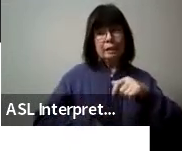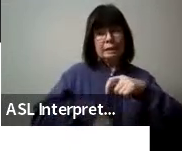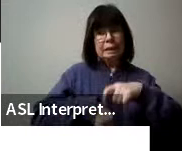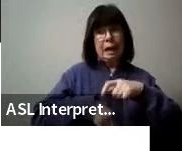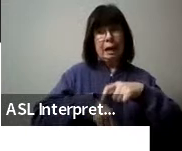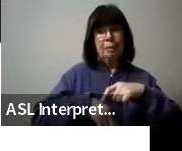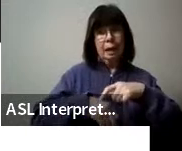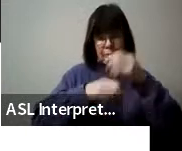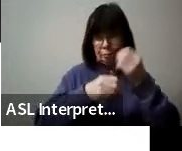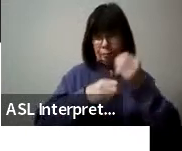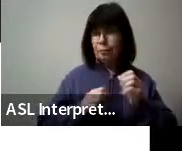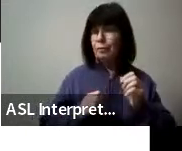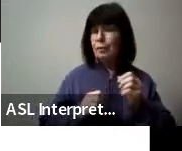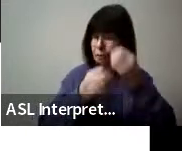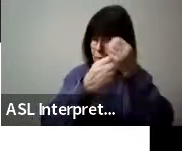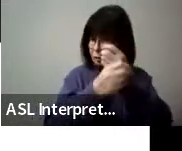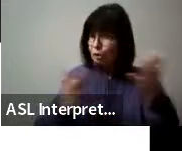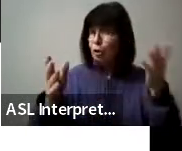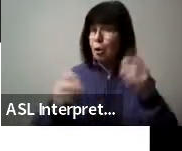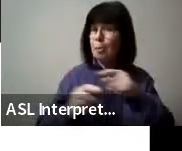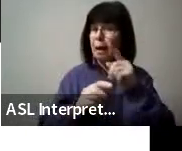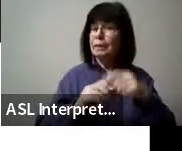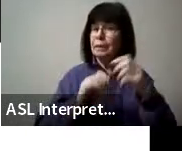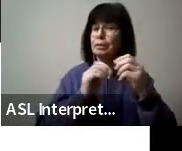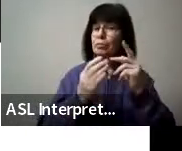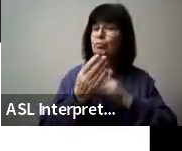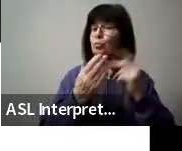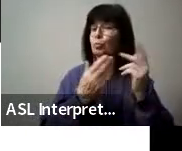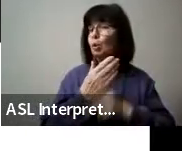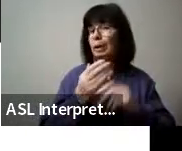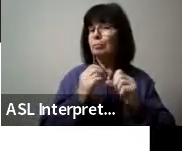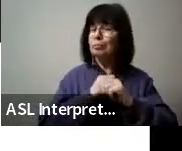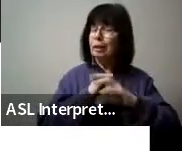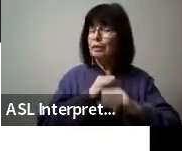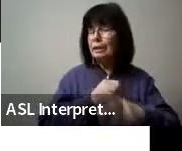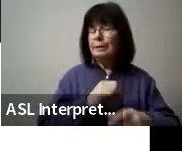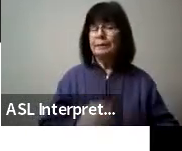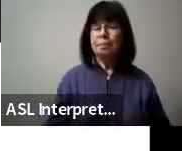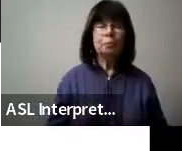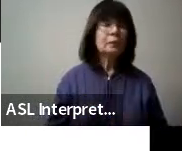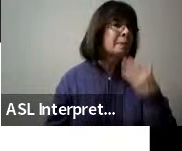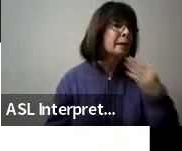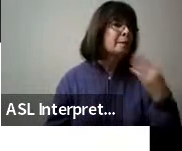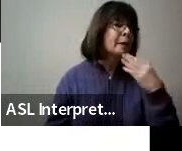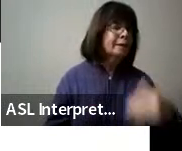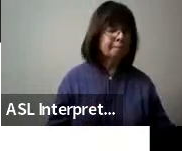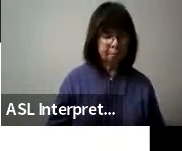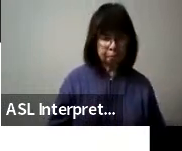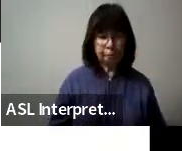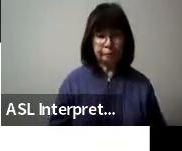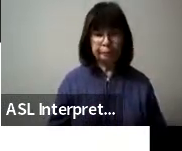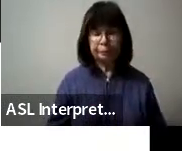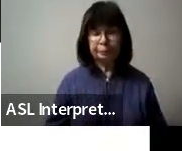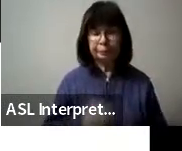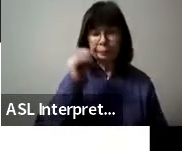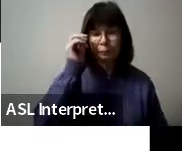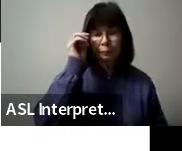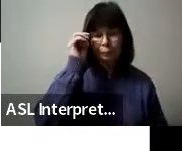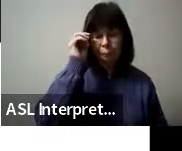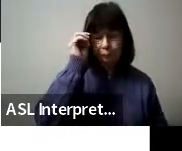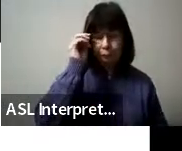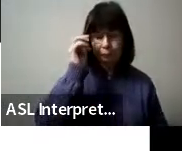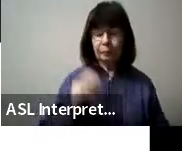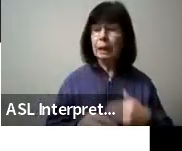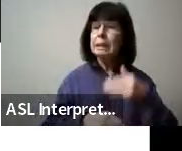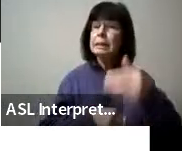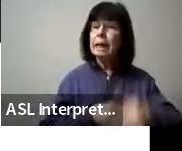you all about this campaign. Cool. Thank you, Nitu. Good job. Thank you so much. All right. And the next item on the